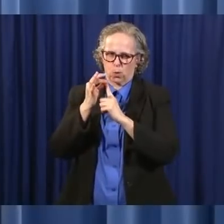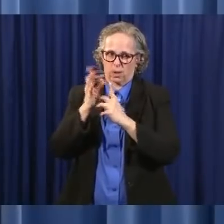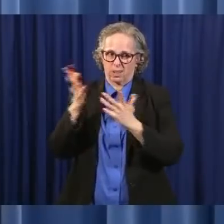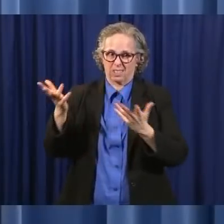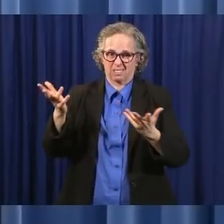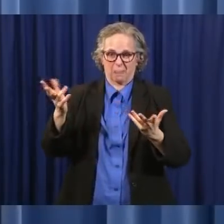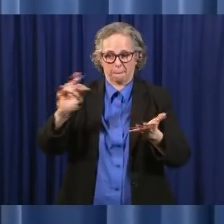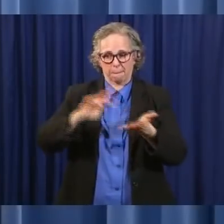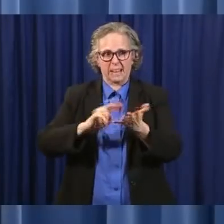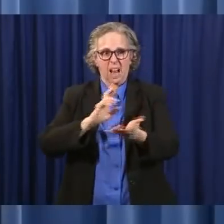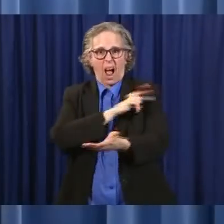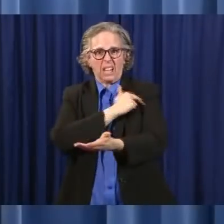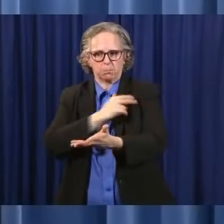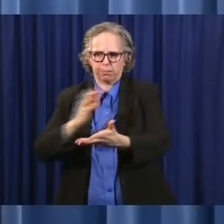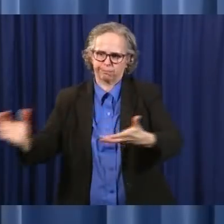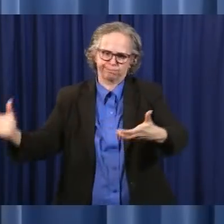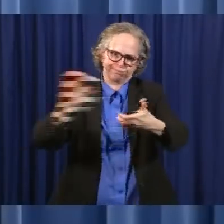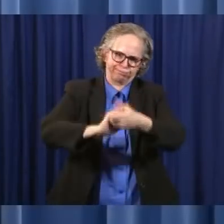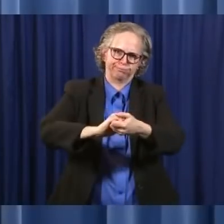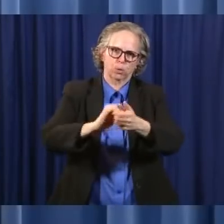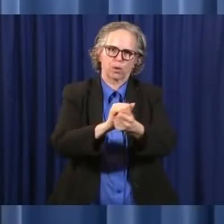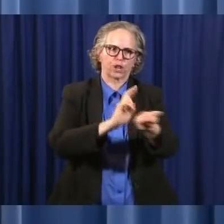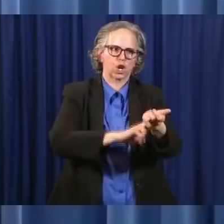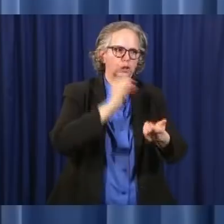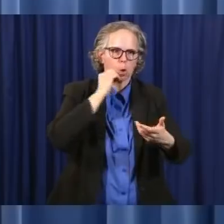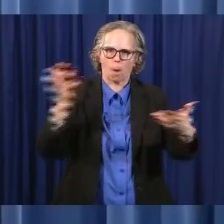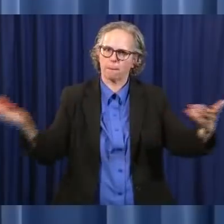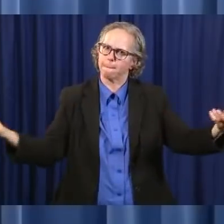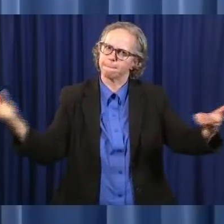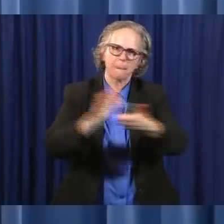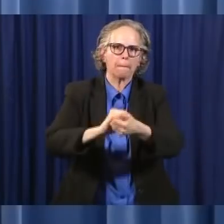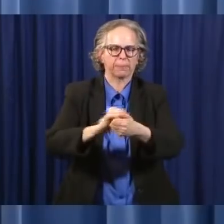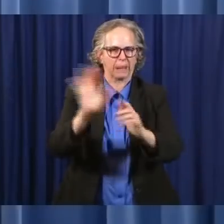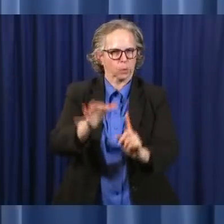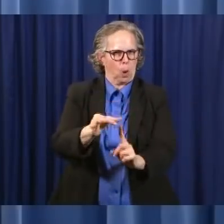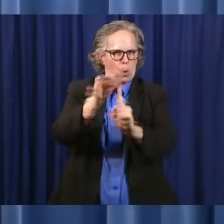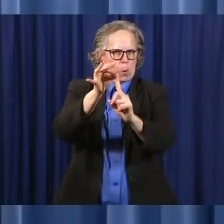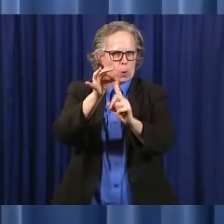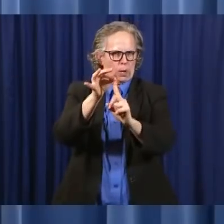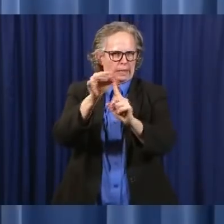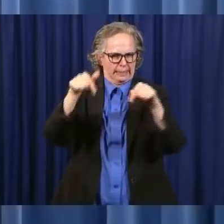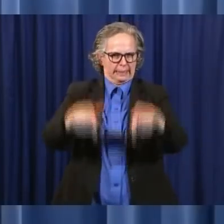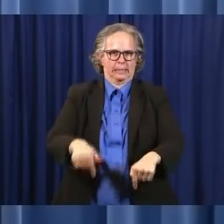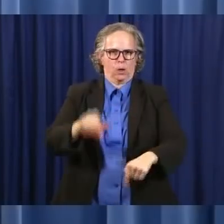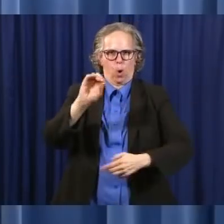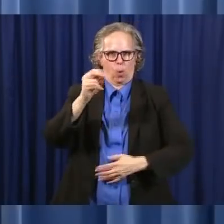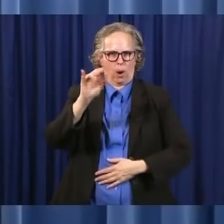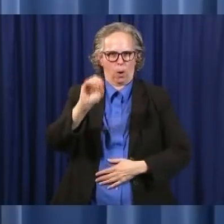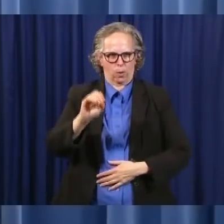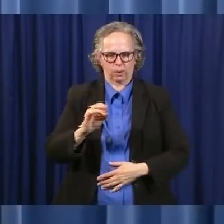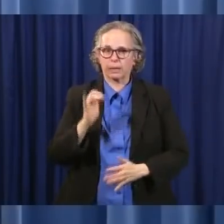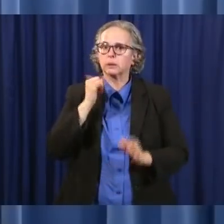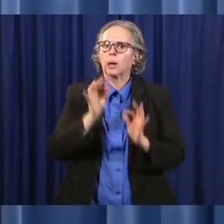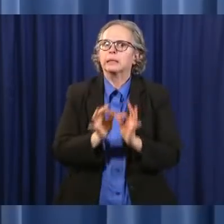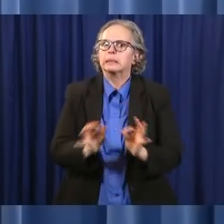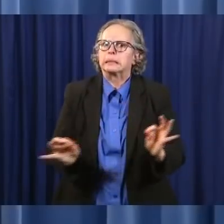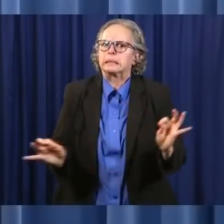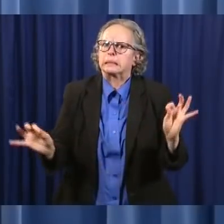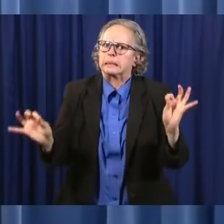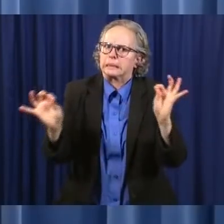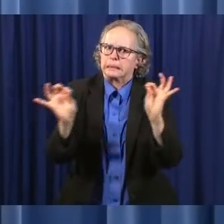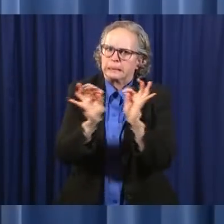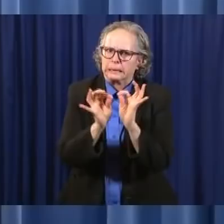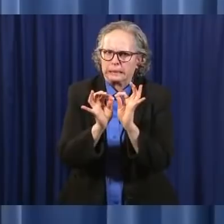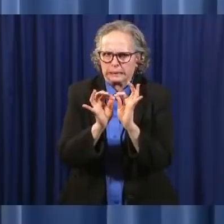nursing home has been adopted by a hospital, which is very significant as we look at the care.